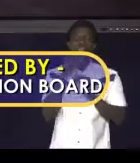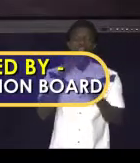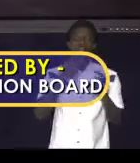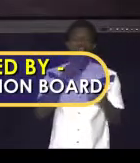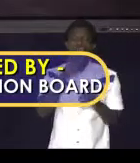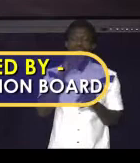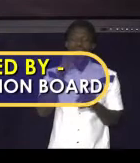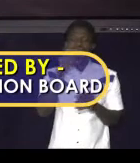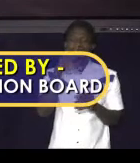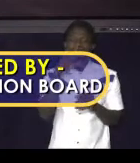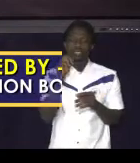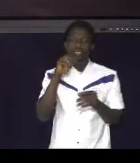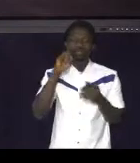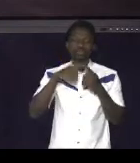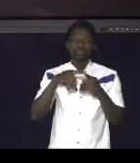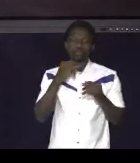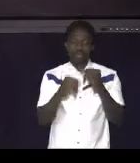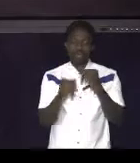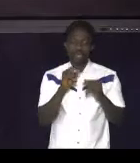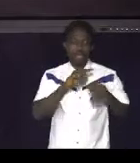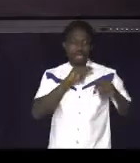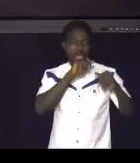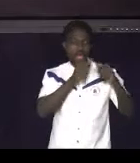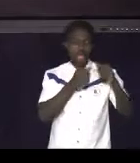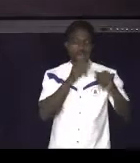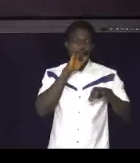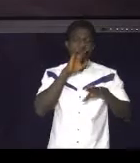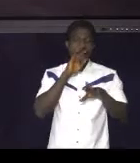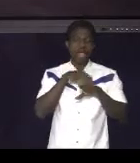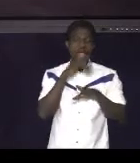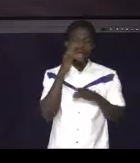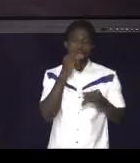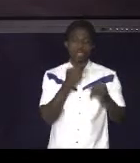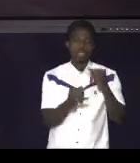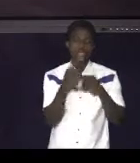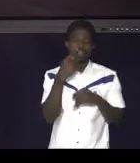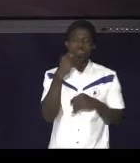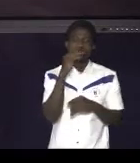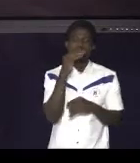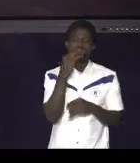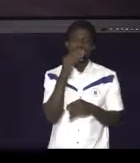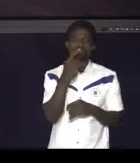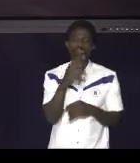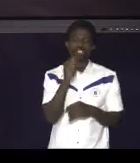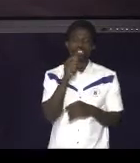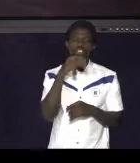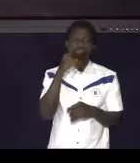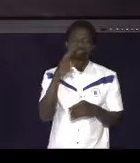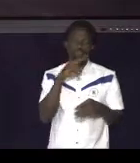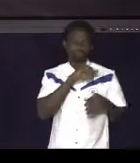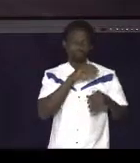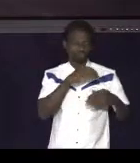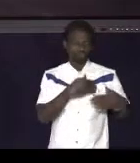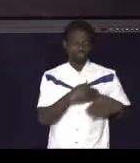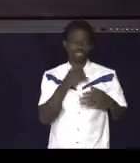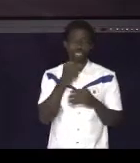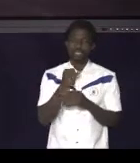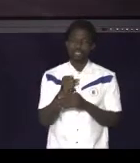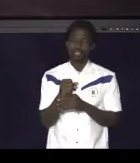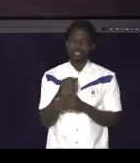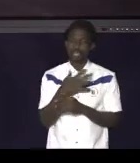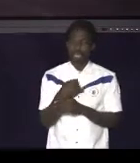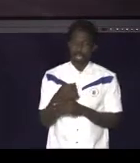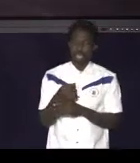end. The angles at the end of the two sides, the two angles at the end of the two sides that are equal, these two angles are